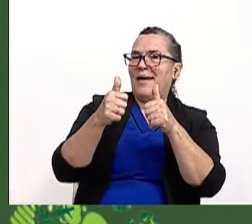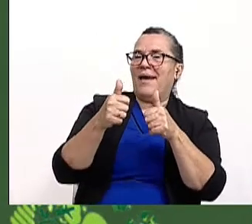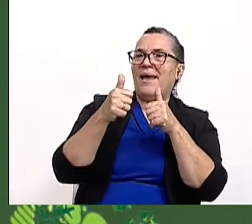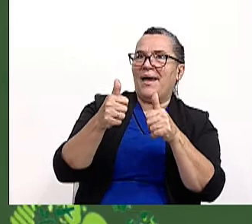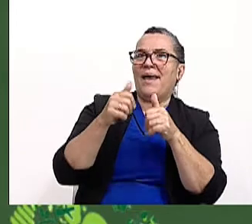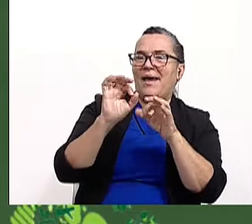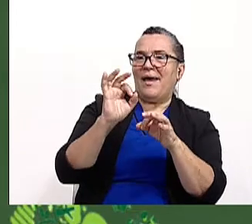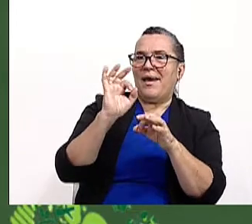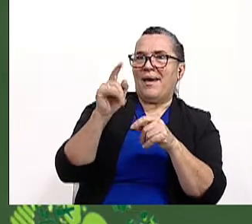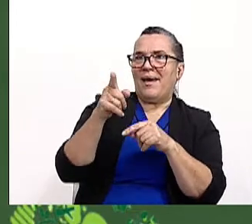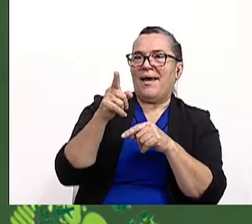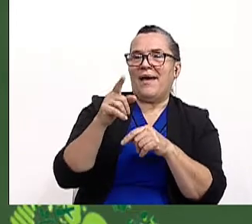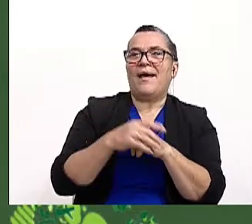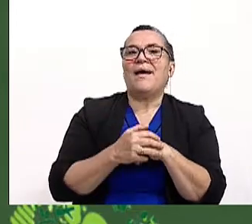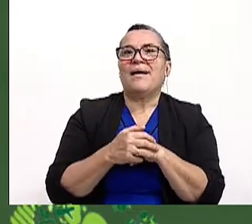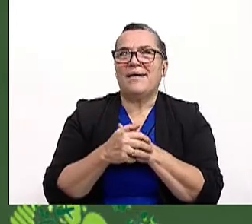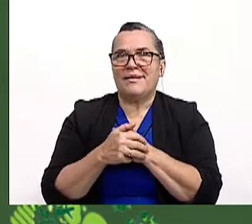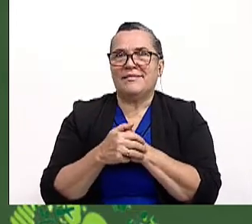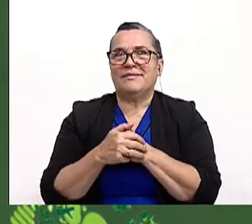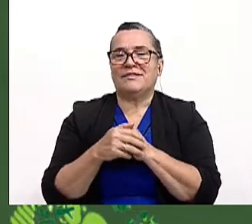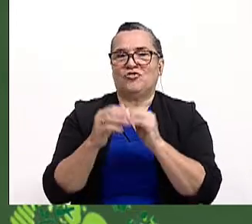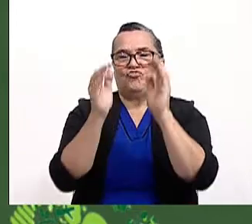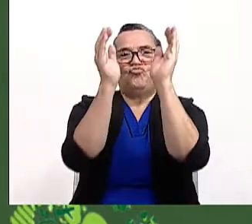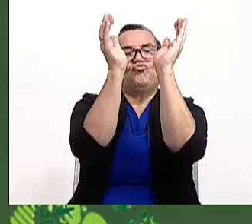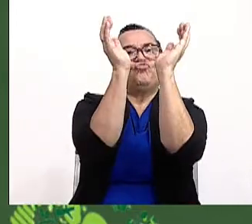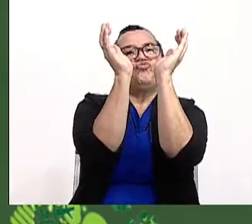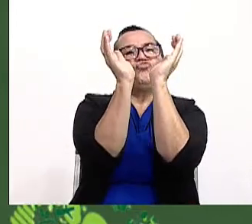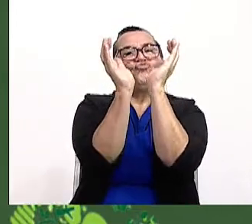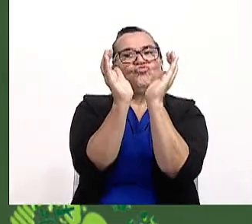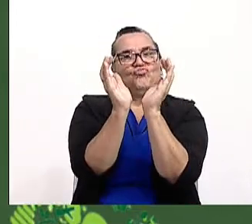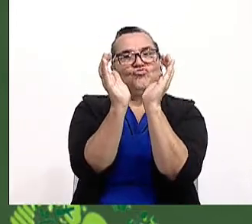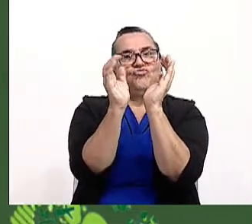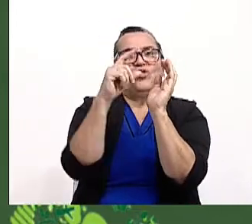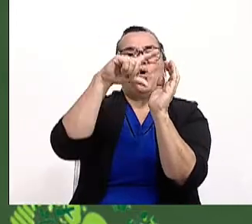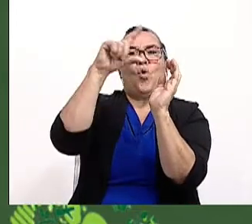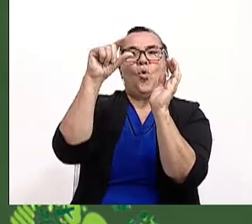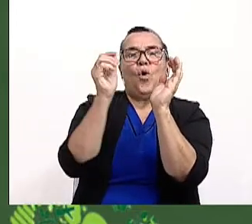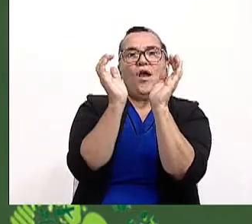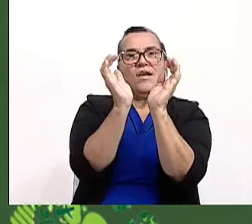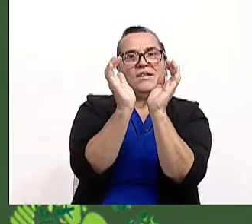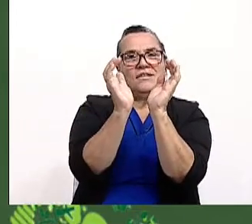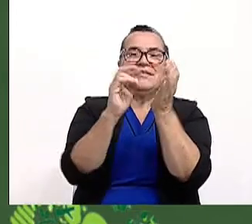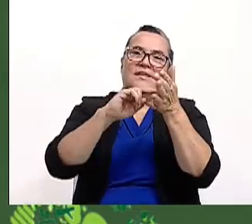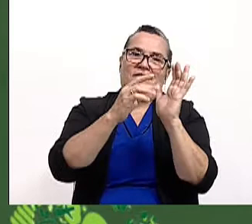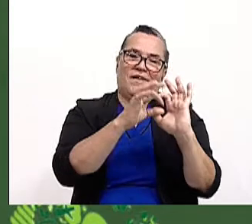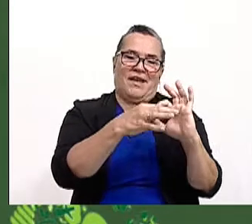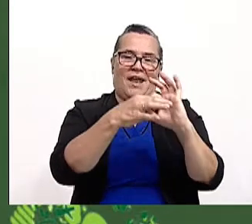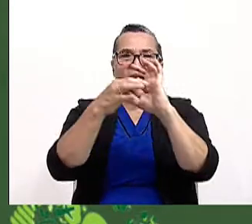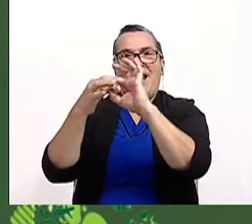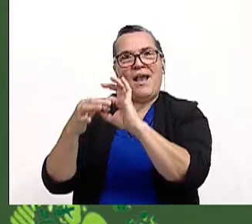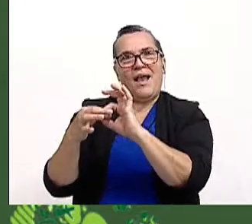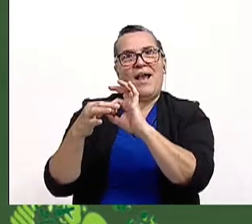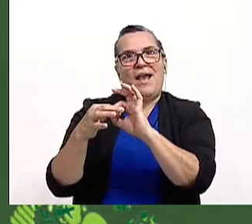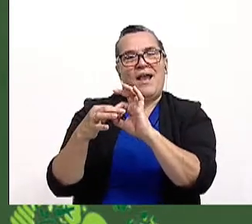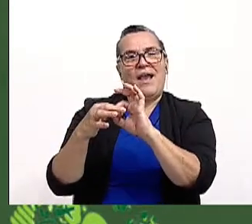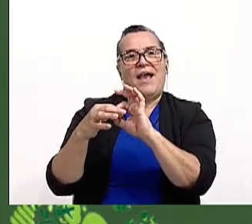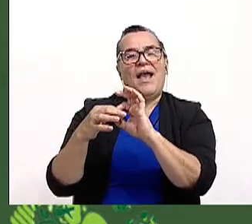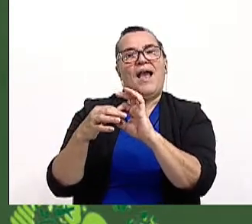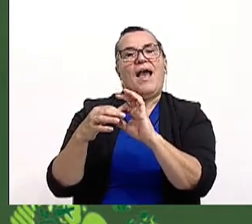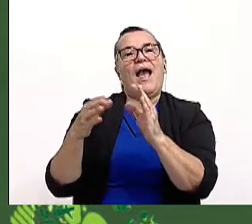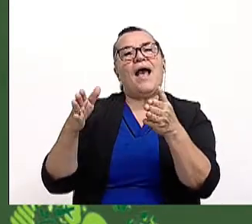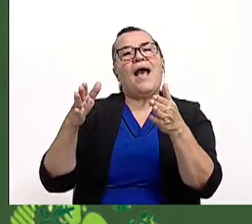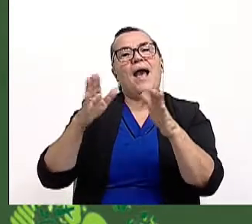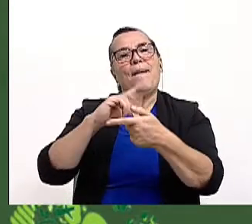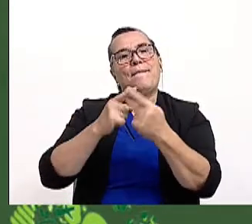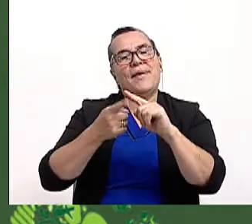picture, those are two hands holding some leaves, right? So remember that being eco-friendly is going to